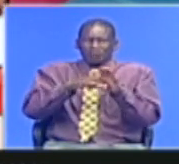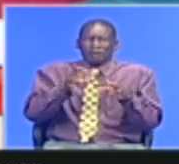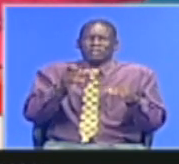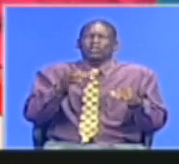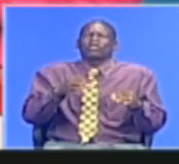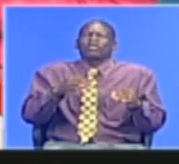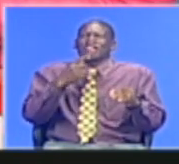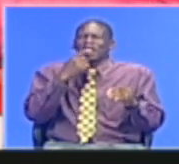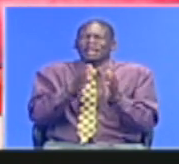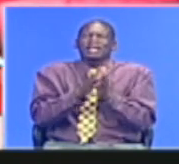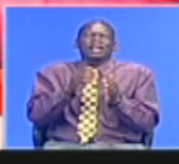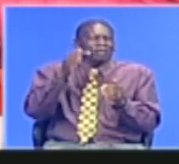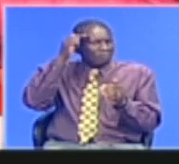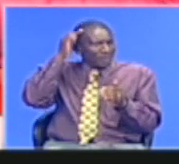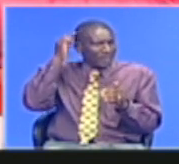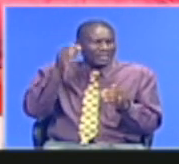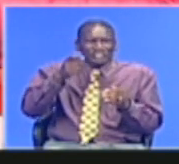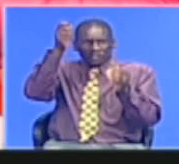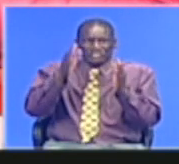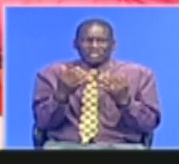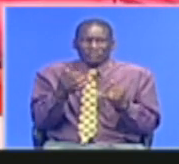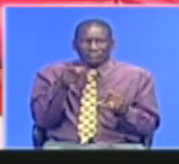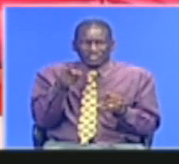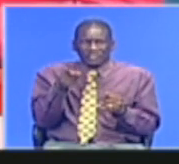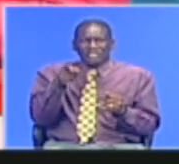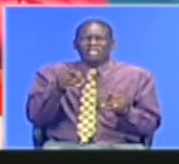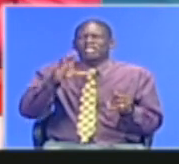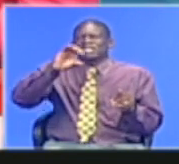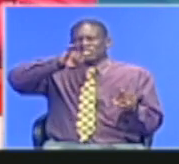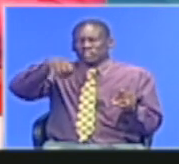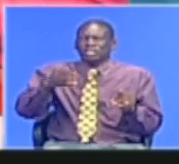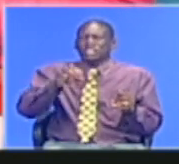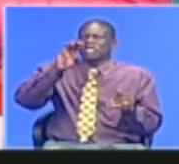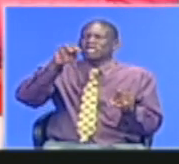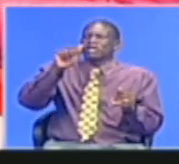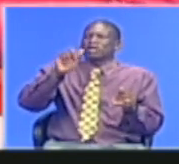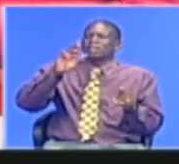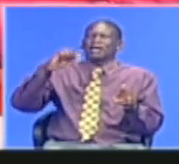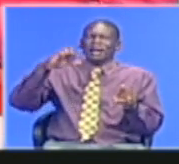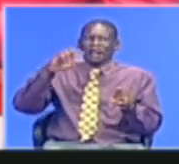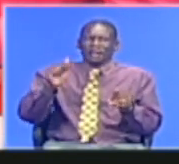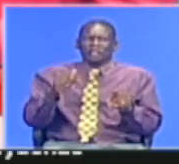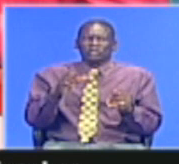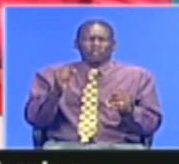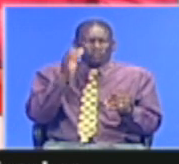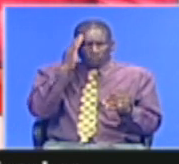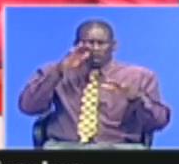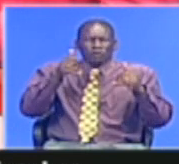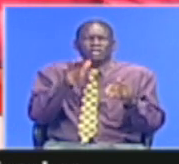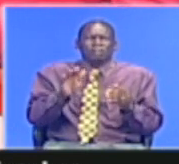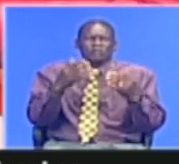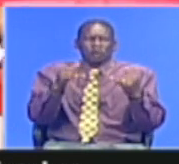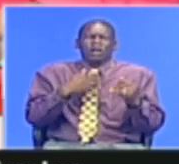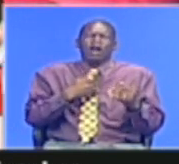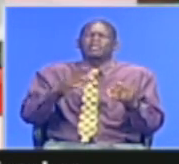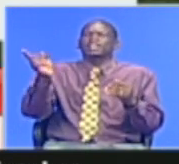Well, let's have a look. Now, this, of course, is the Chief Justice David Maraga, and a few facts about him. He, of course, has been the